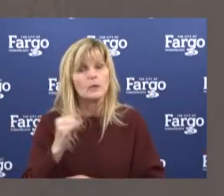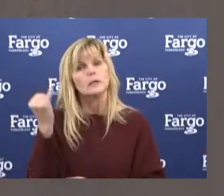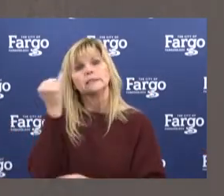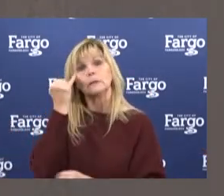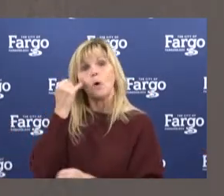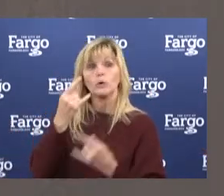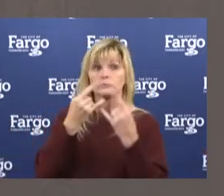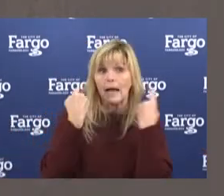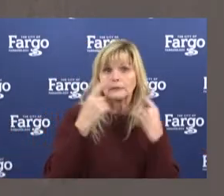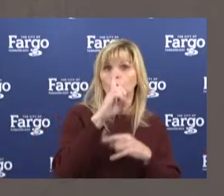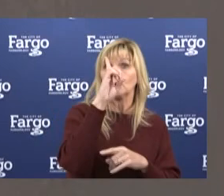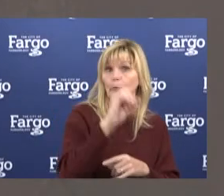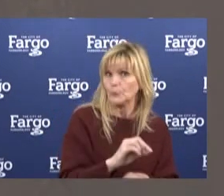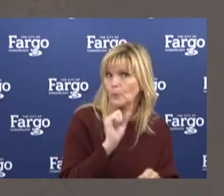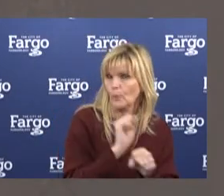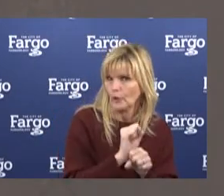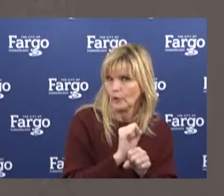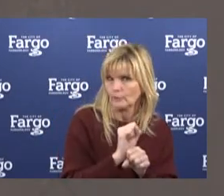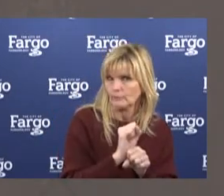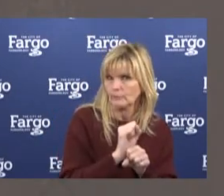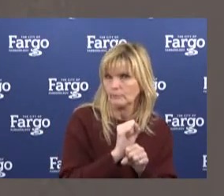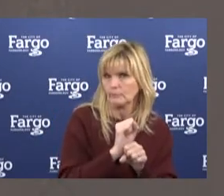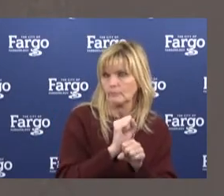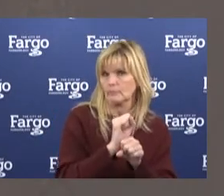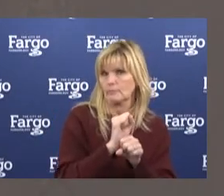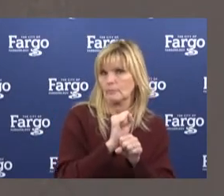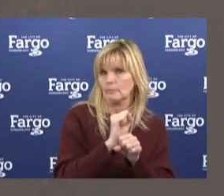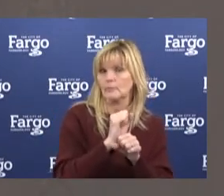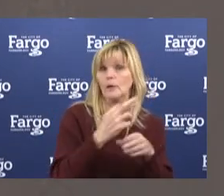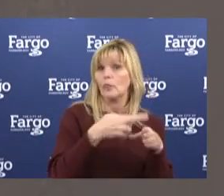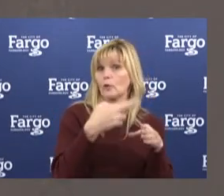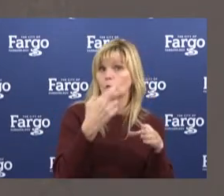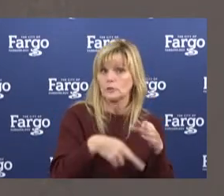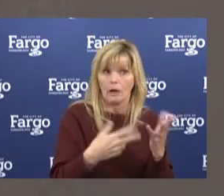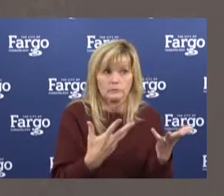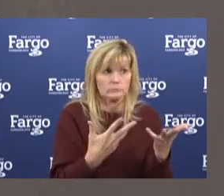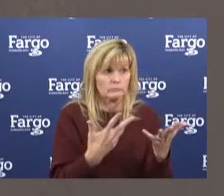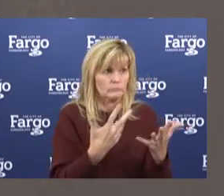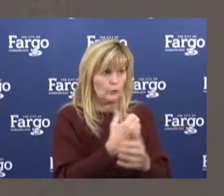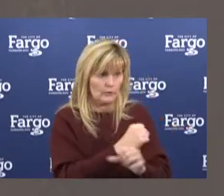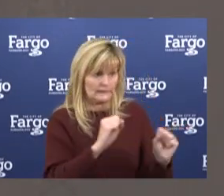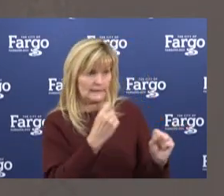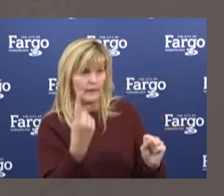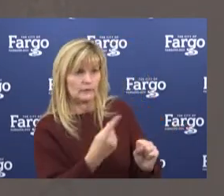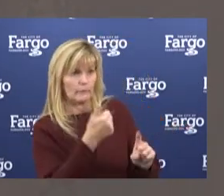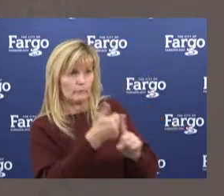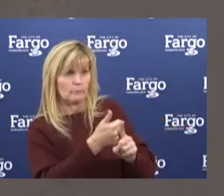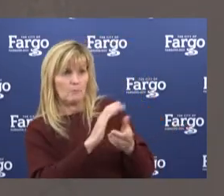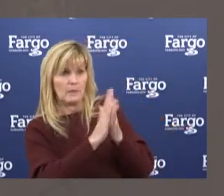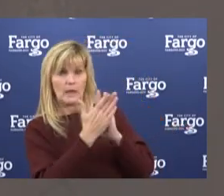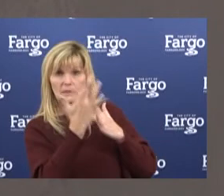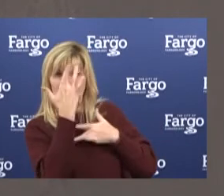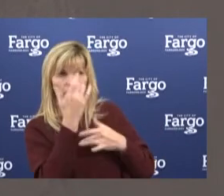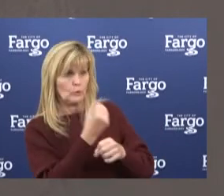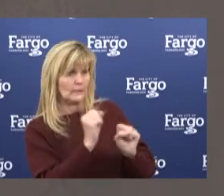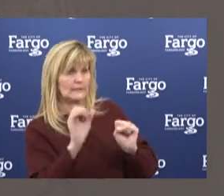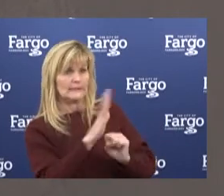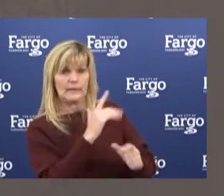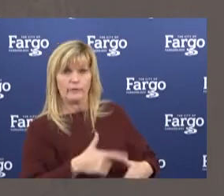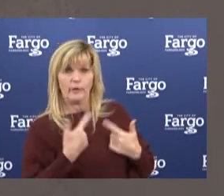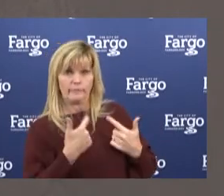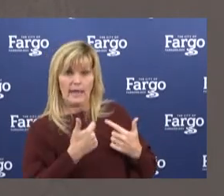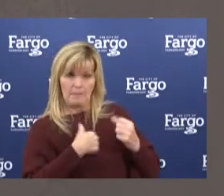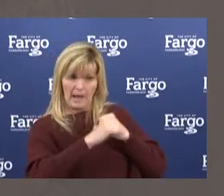these magical pieces of cloth, the result could be you could save someone from getting sick. You could save someone's life. Am I exaggerating